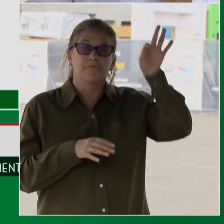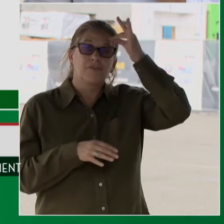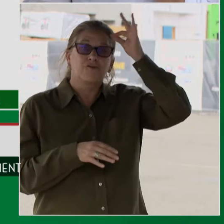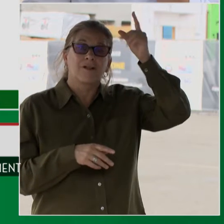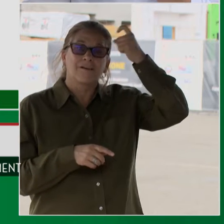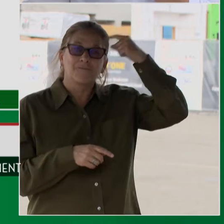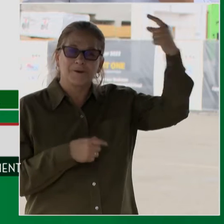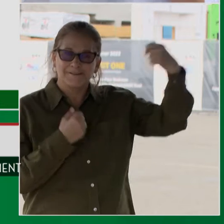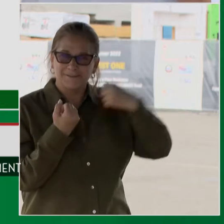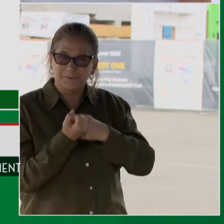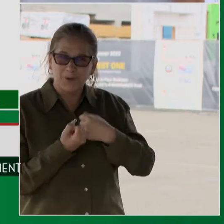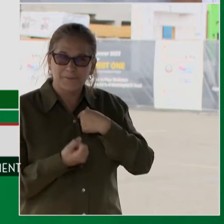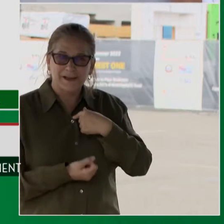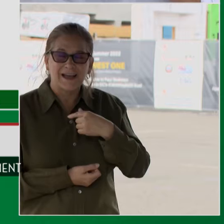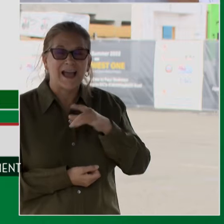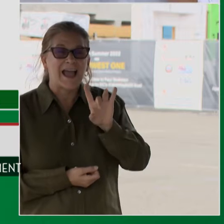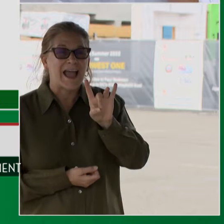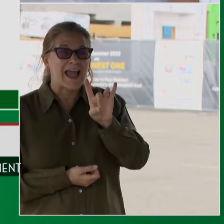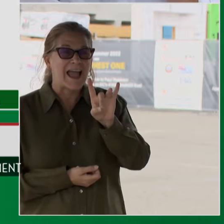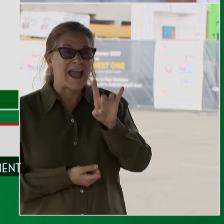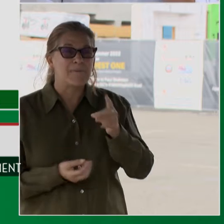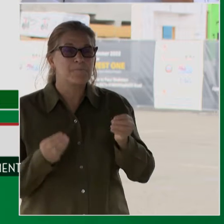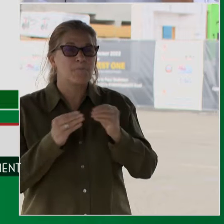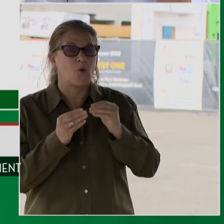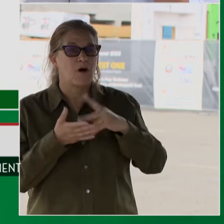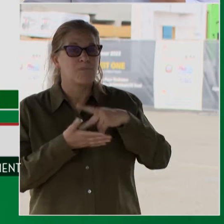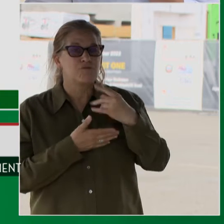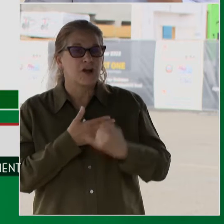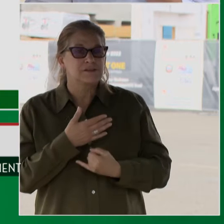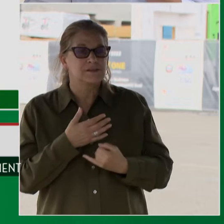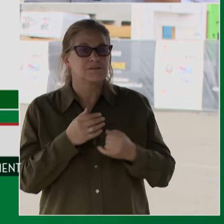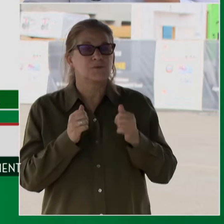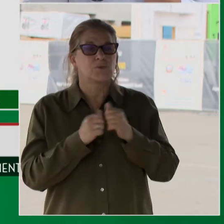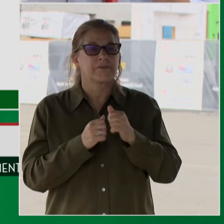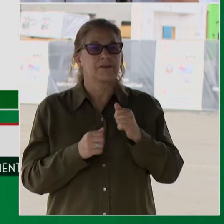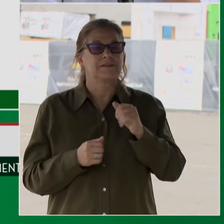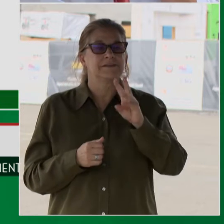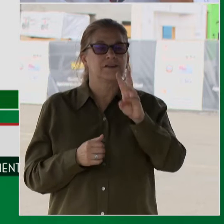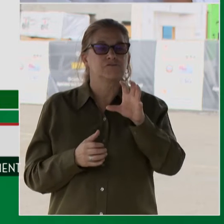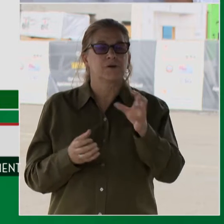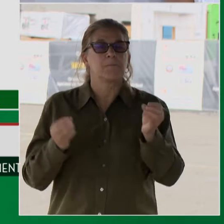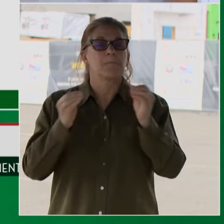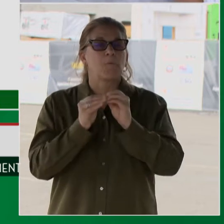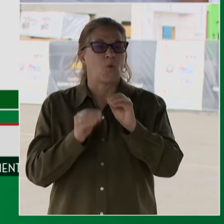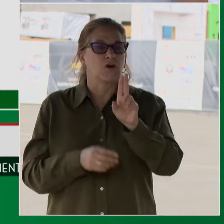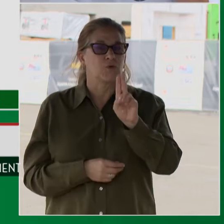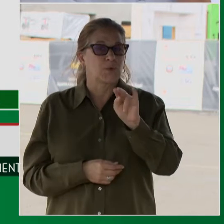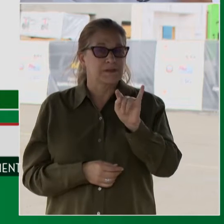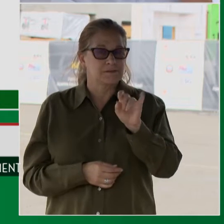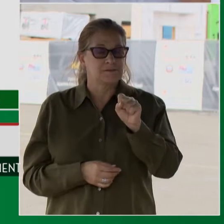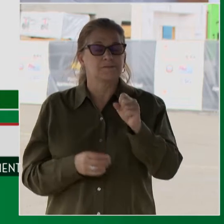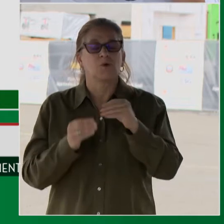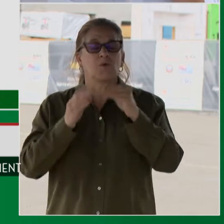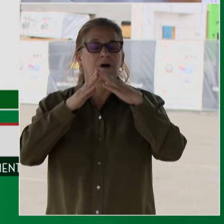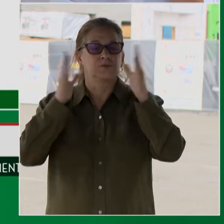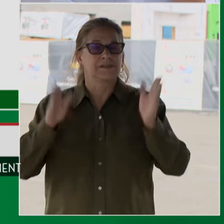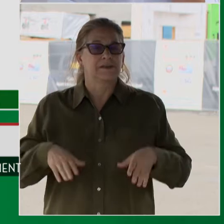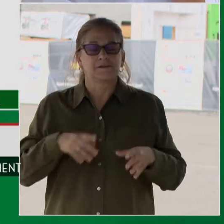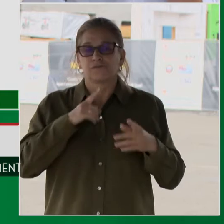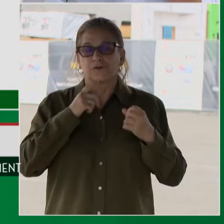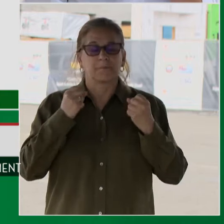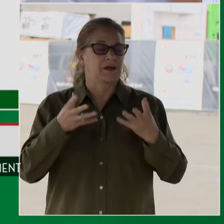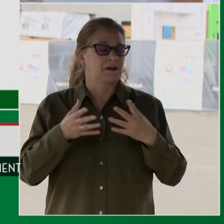8 additional projects with over 600 new units of housing to be produced net new. I will say also that